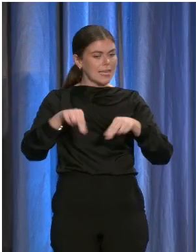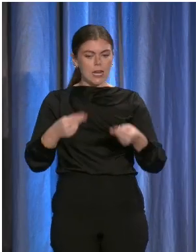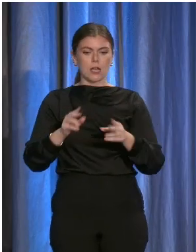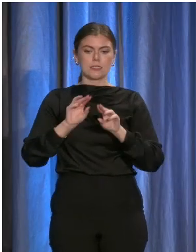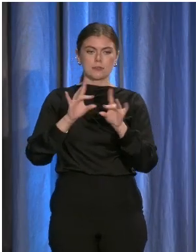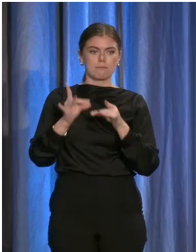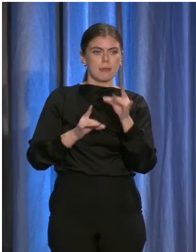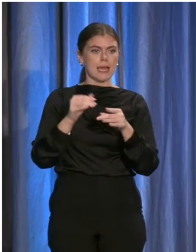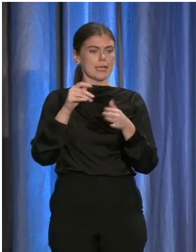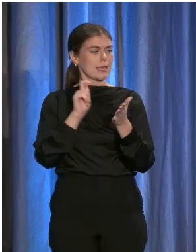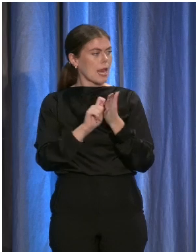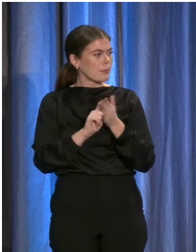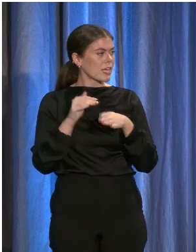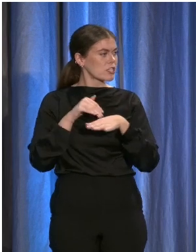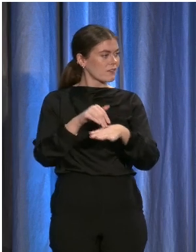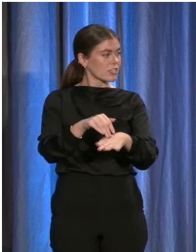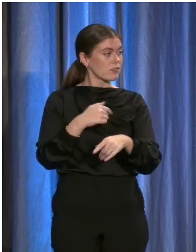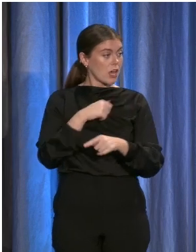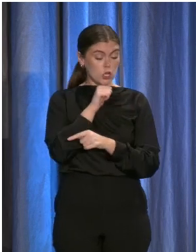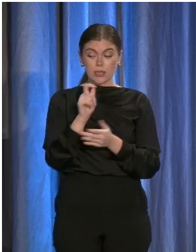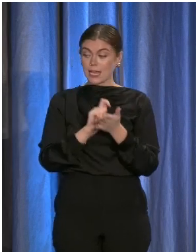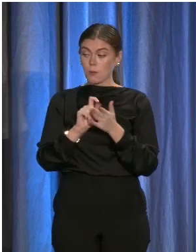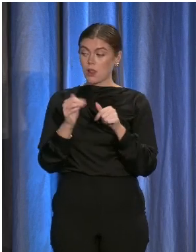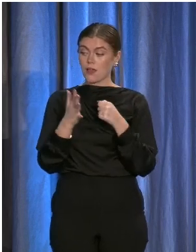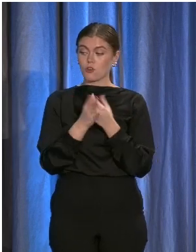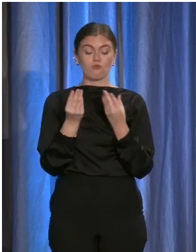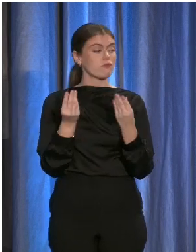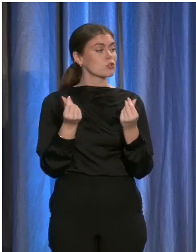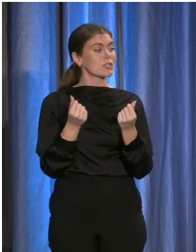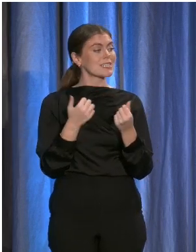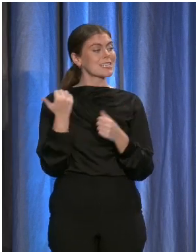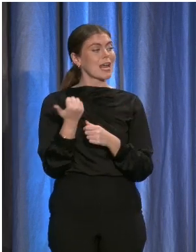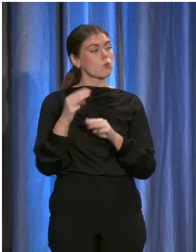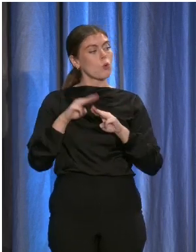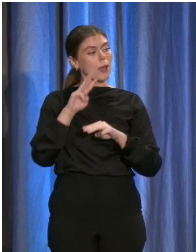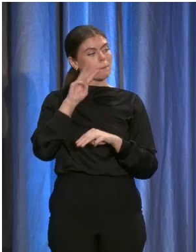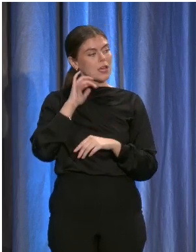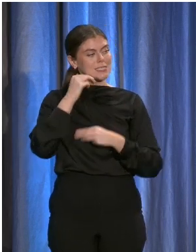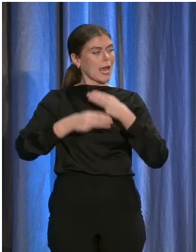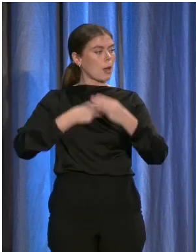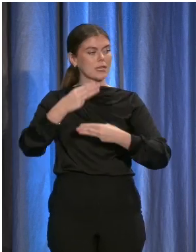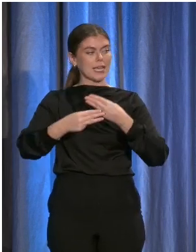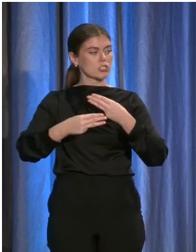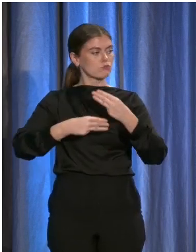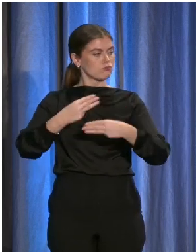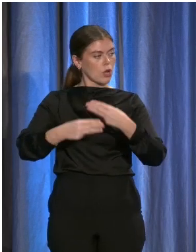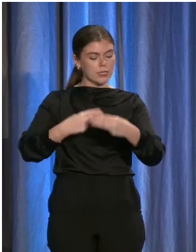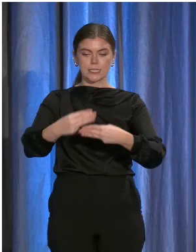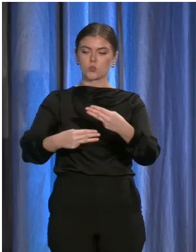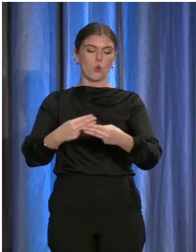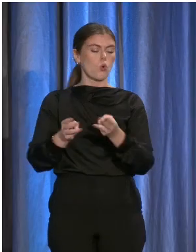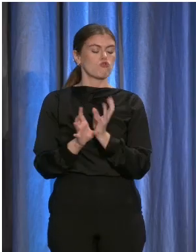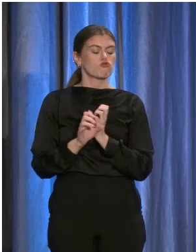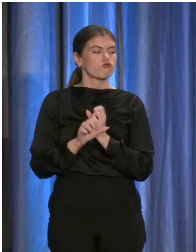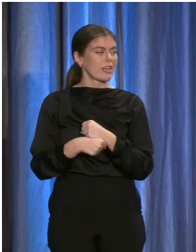applications, and she says, I don't apply for resources much anymore as the application process is too